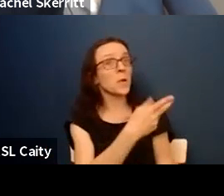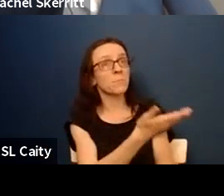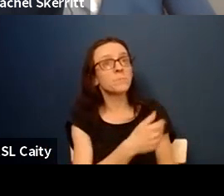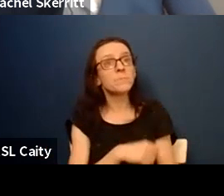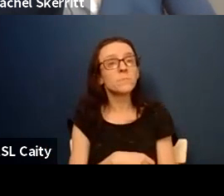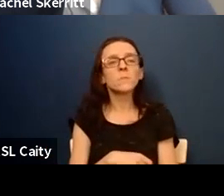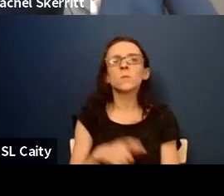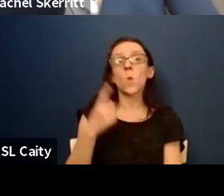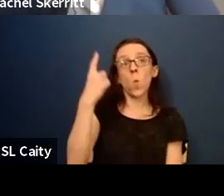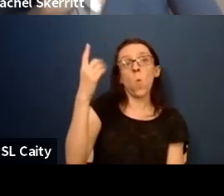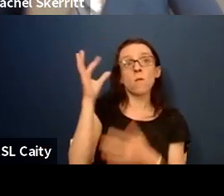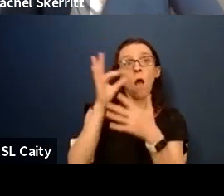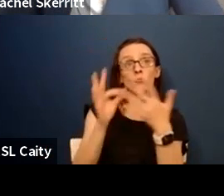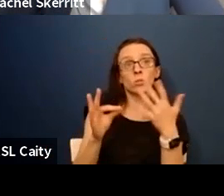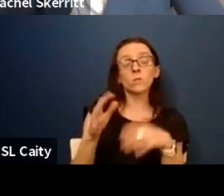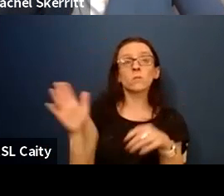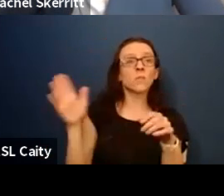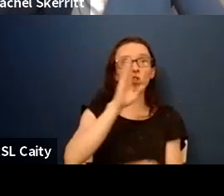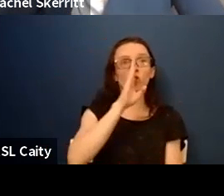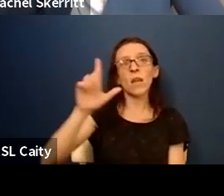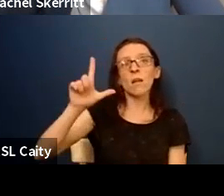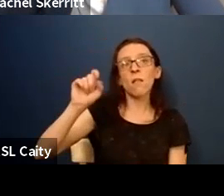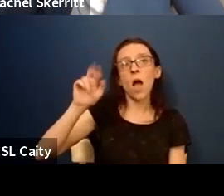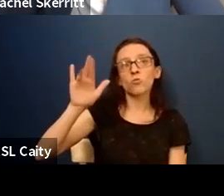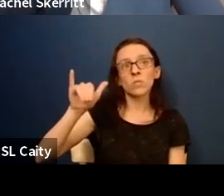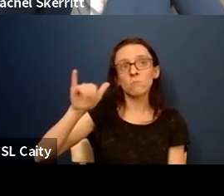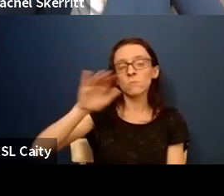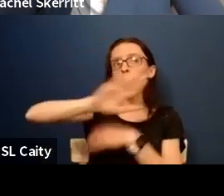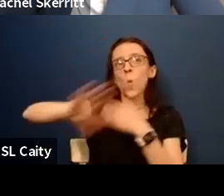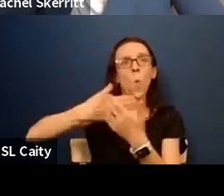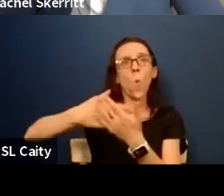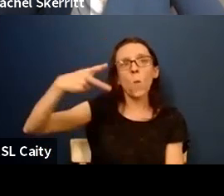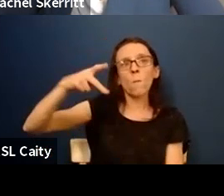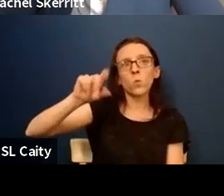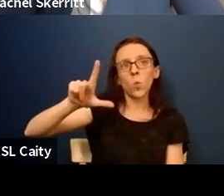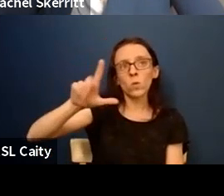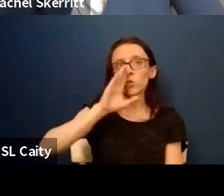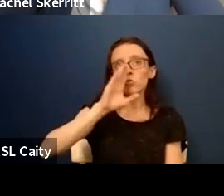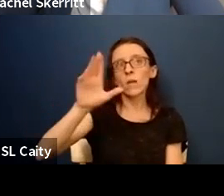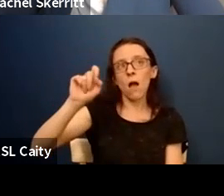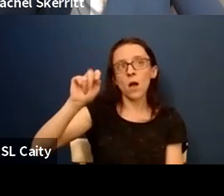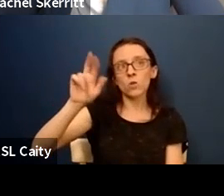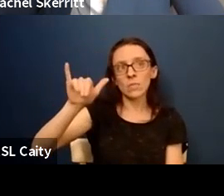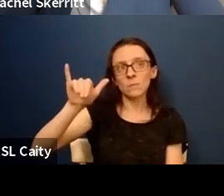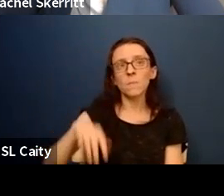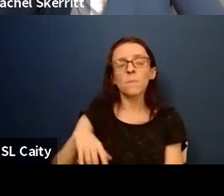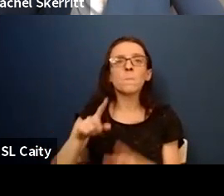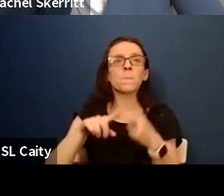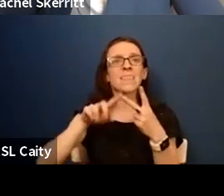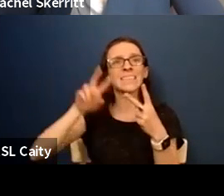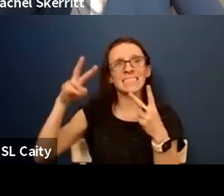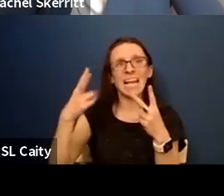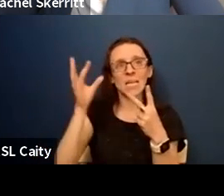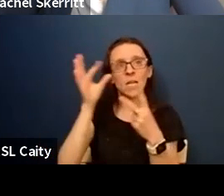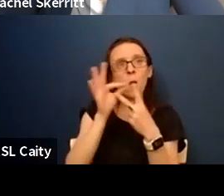a straight lottery, okay? The whole pool, straight lottery. Another option that I